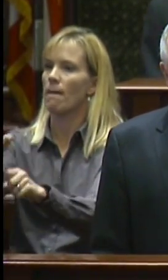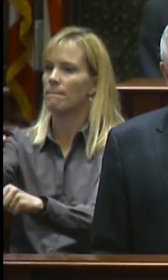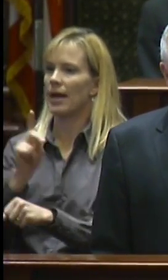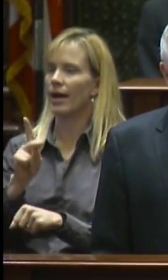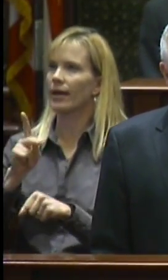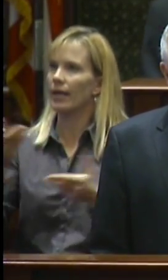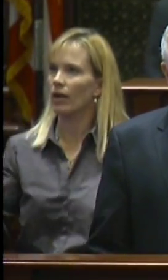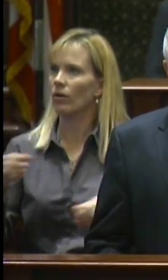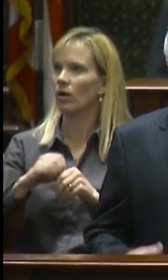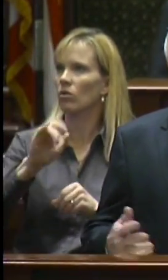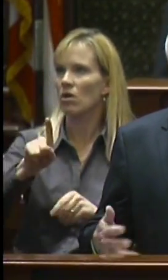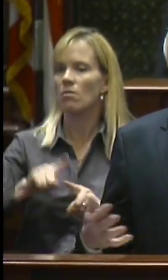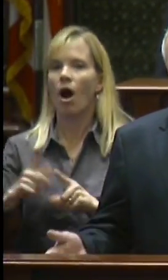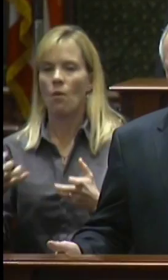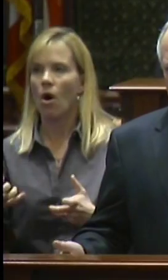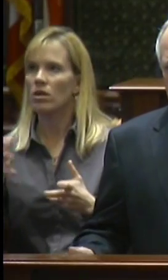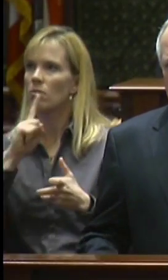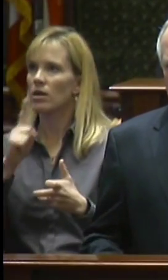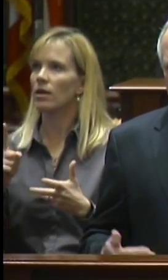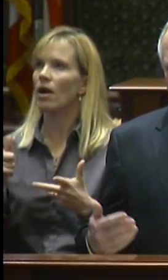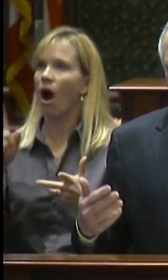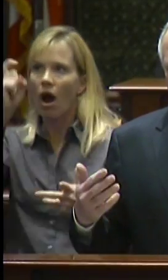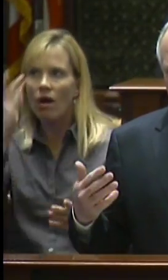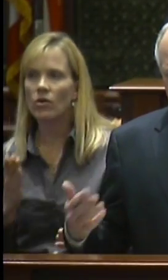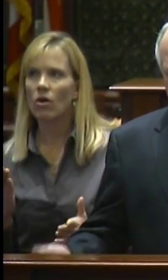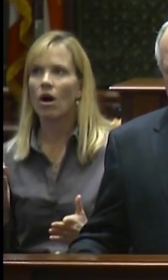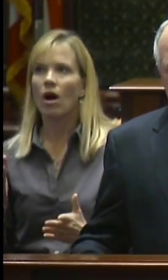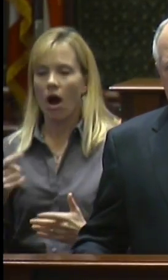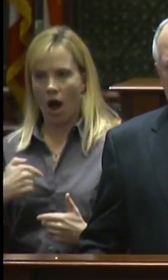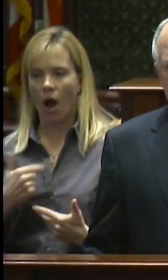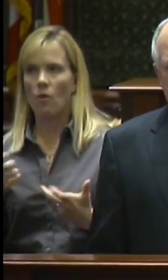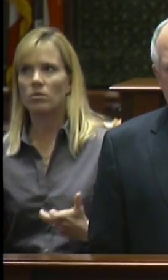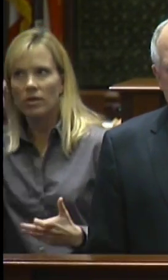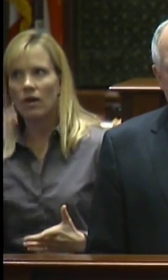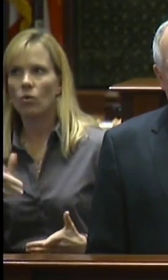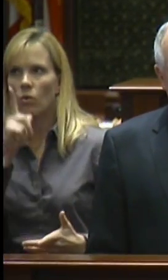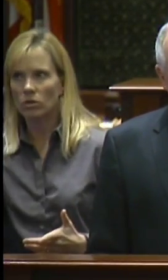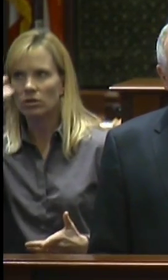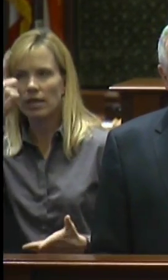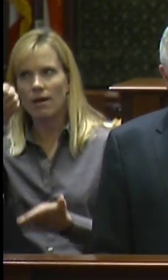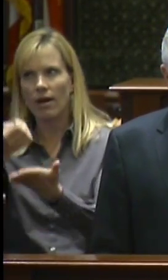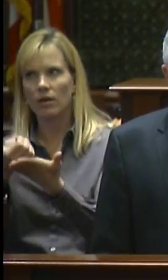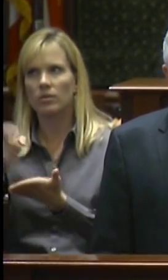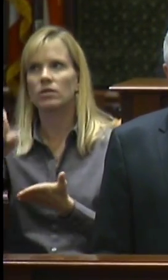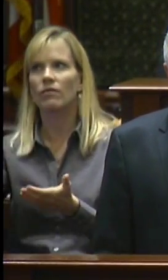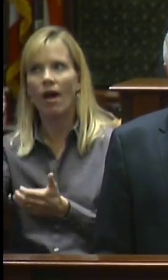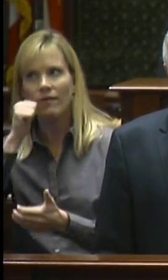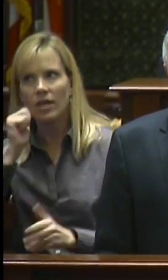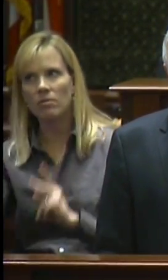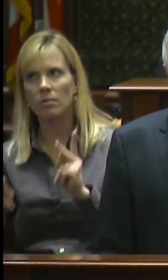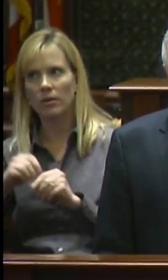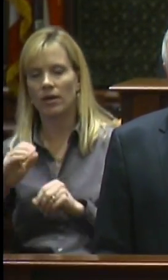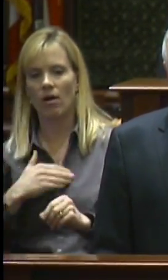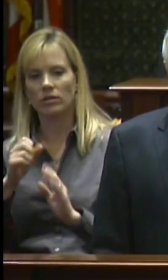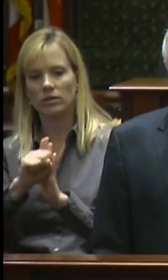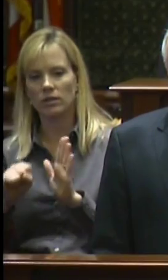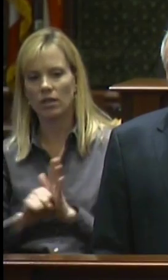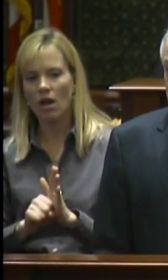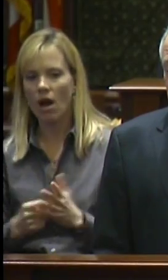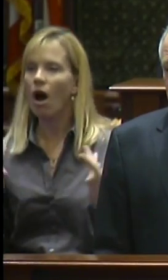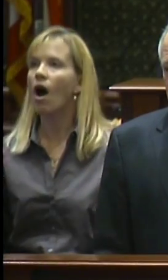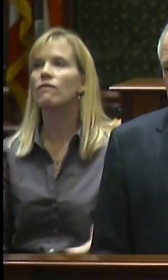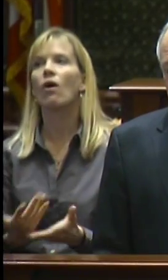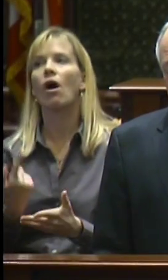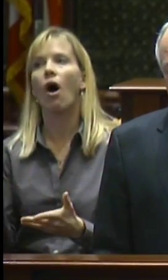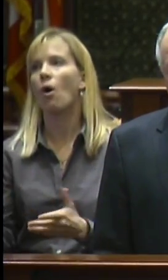in Illinois. But I want to be a governor who understands the needs, the economic needs of everyday people in our state. I have